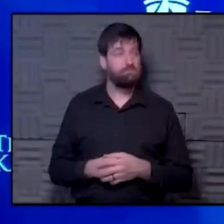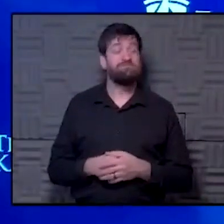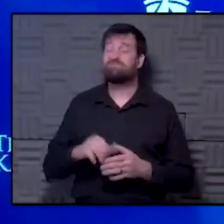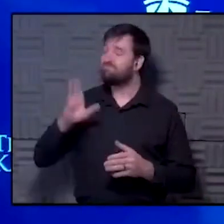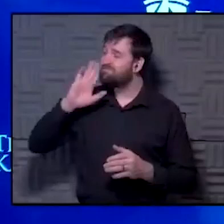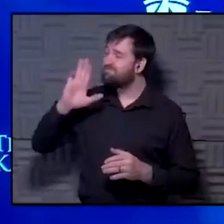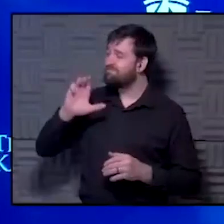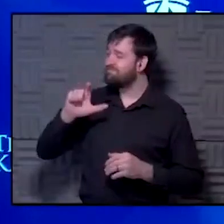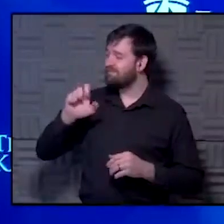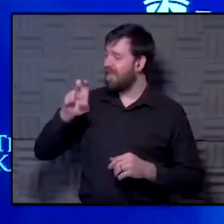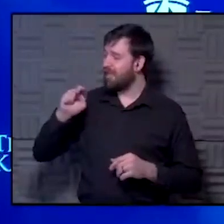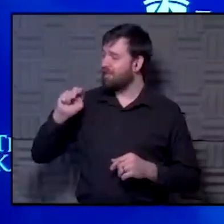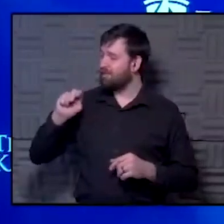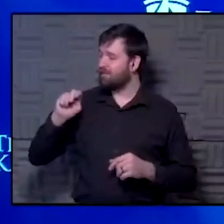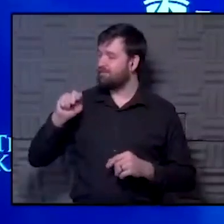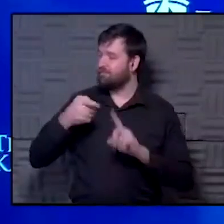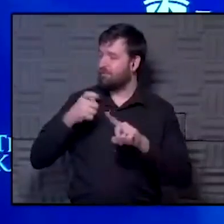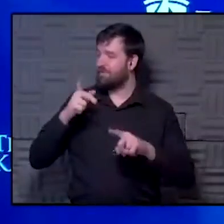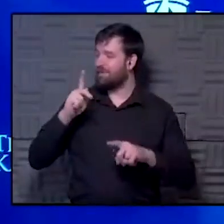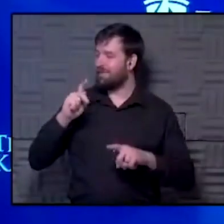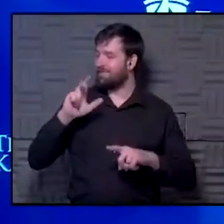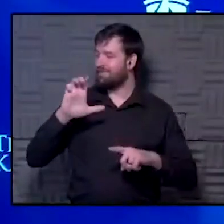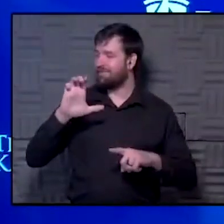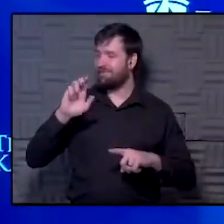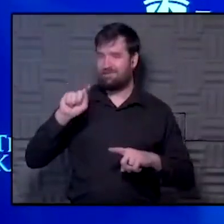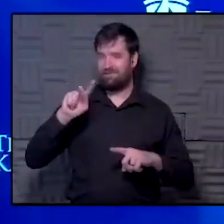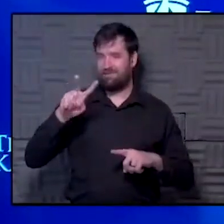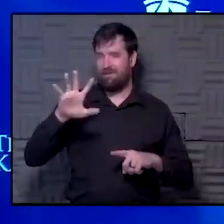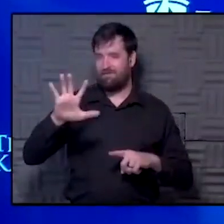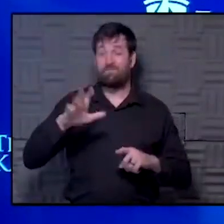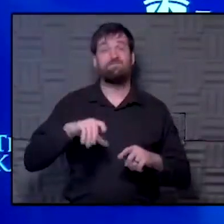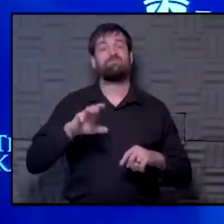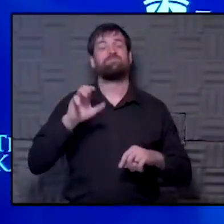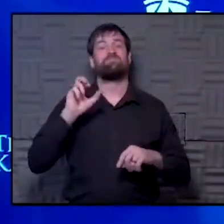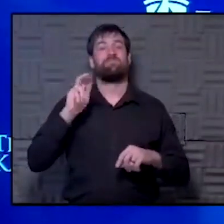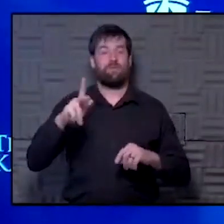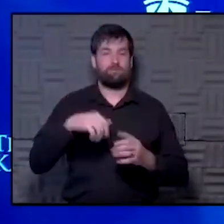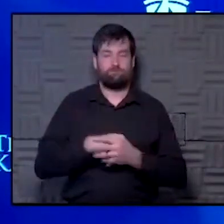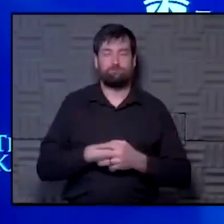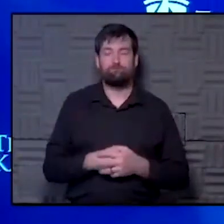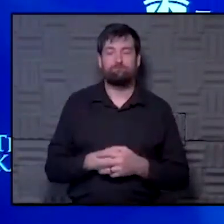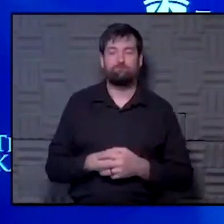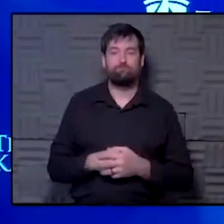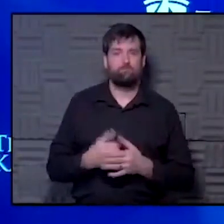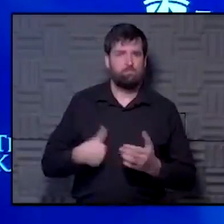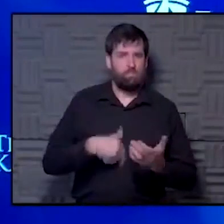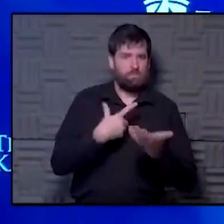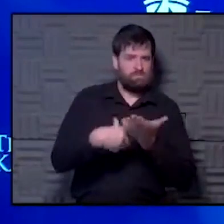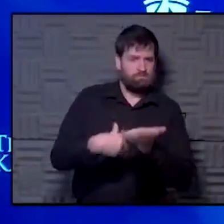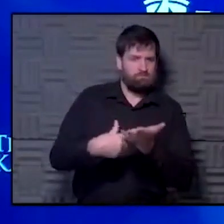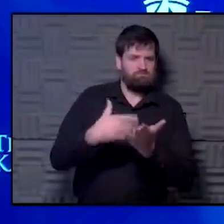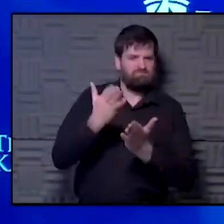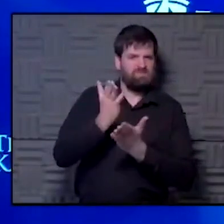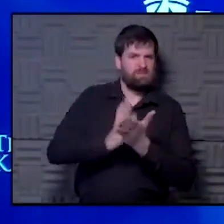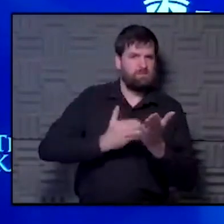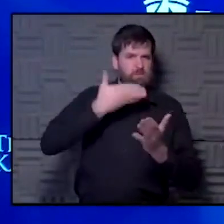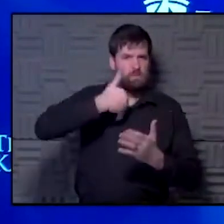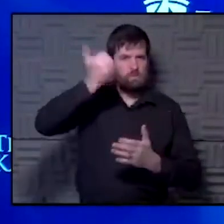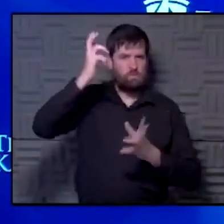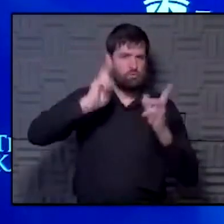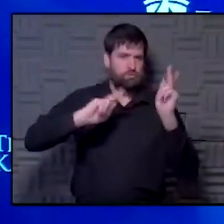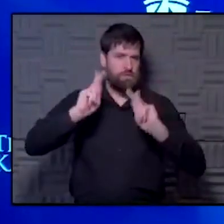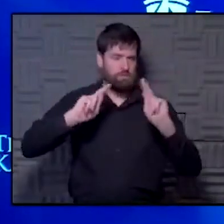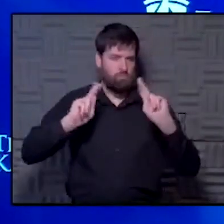Hi, this is Ellen McNamara from KCTV5. Hey. Hi. Okay, so we have been talking to some older people in